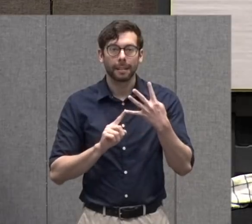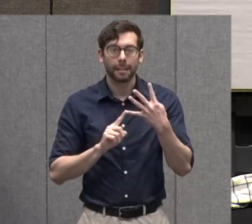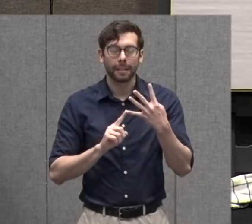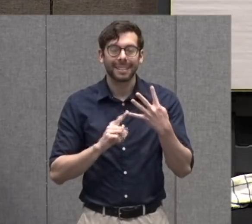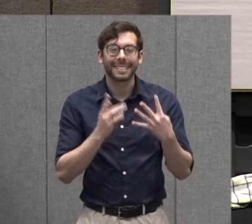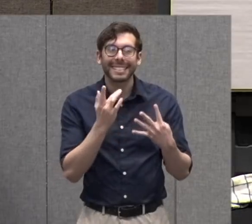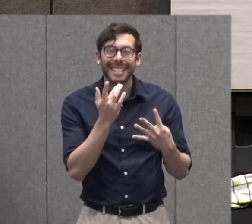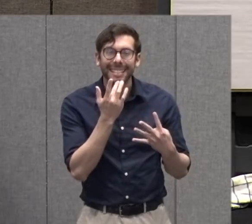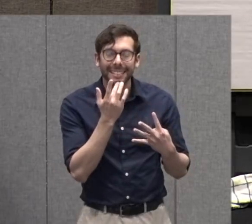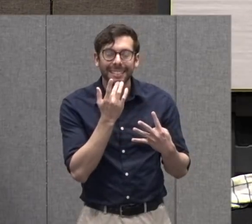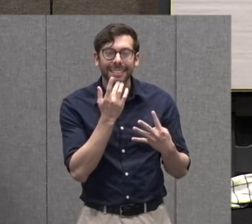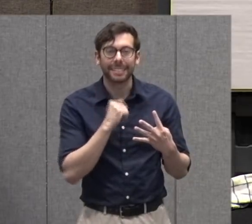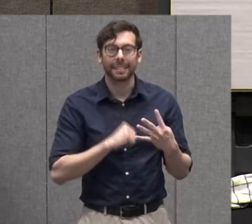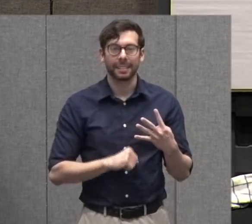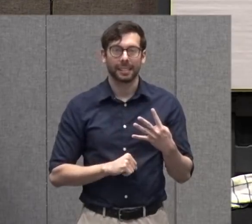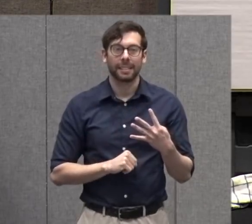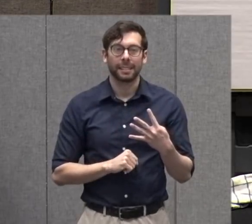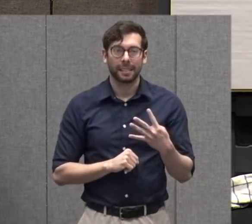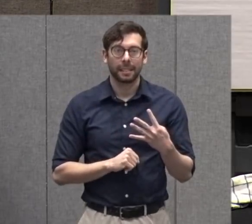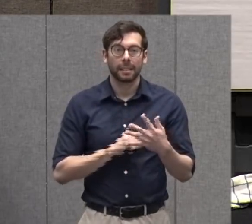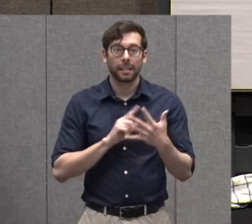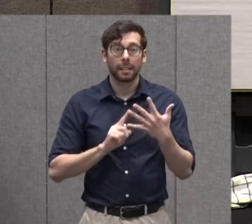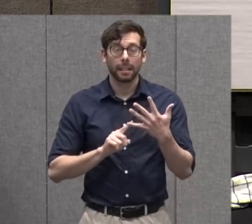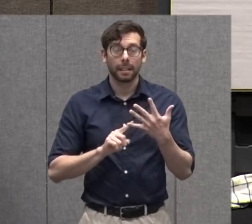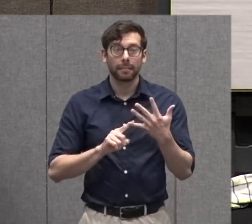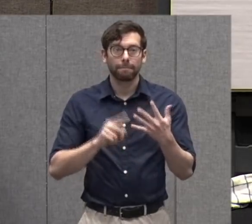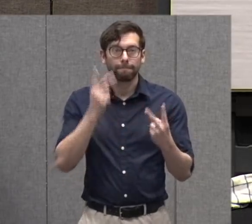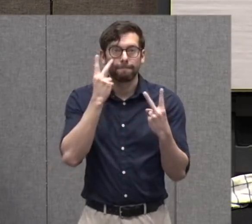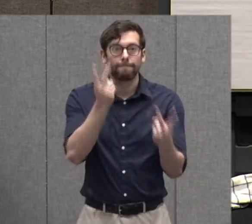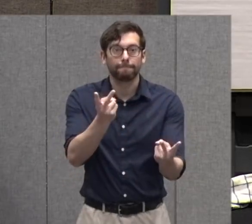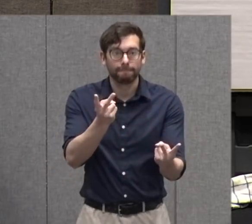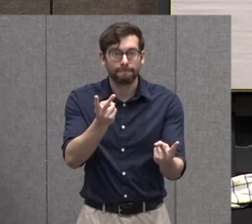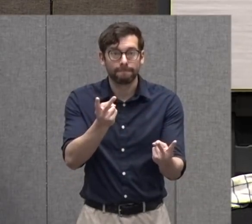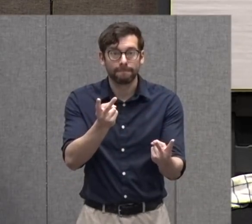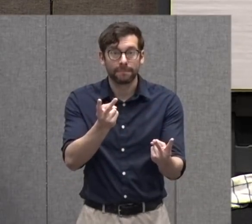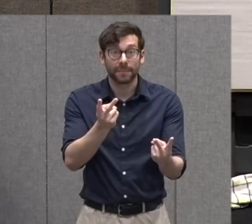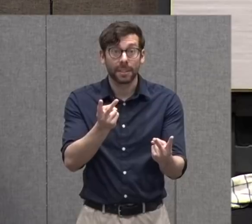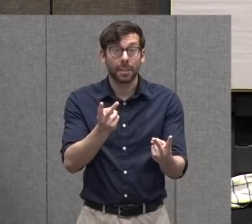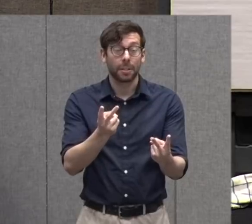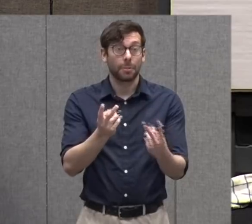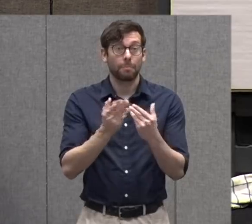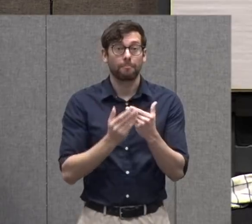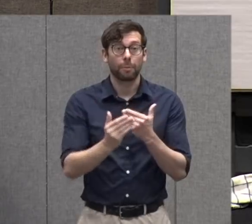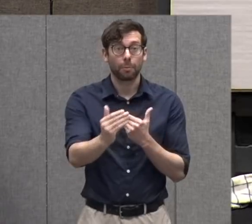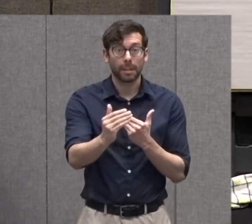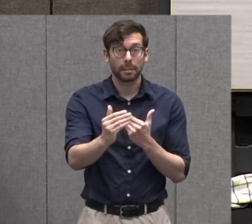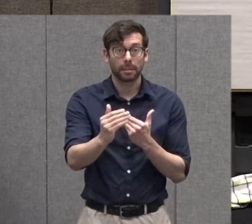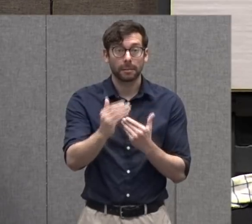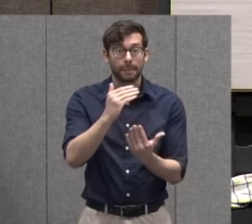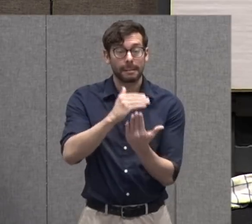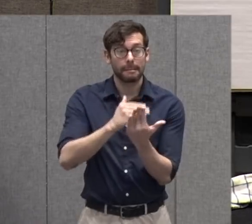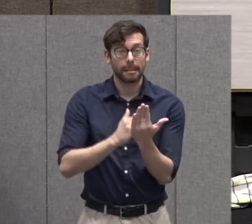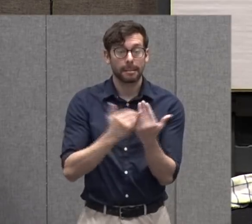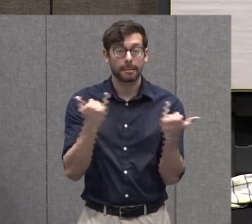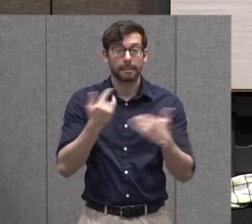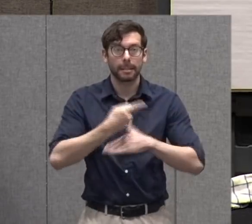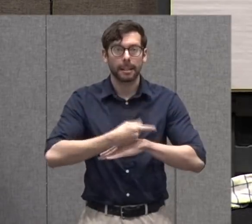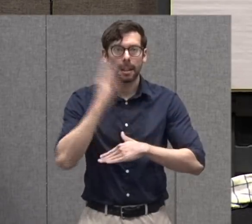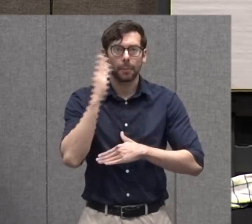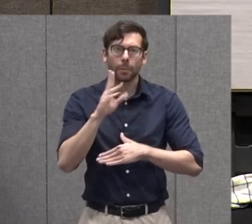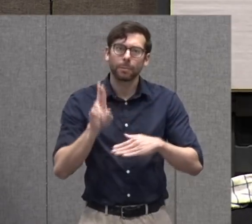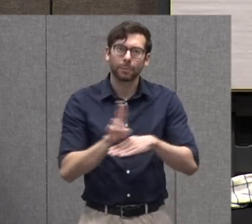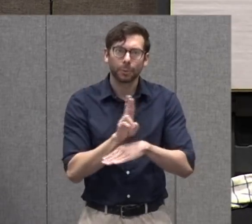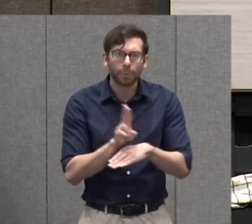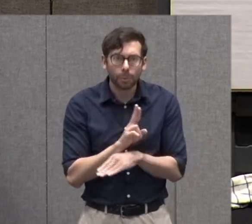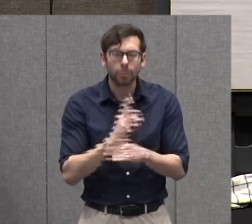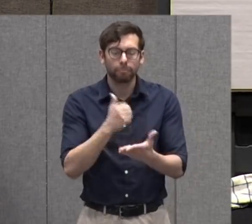taste, and our sight, whenever we can throughout this lesson, to start making sense of what